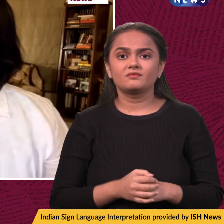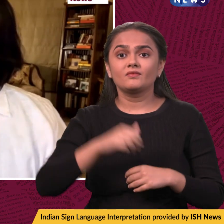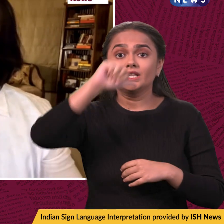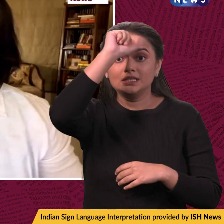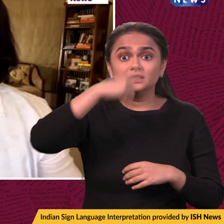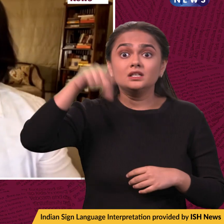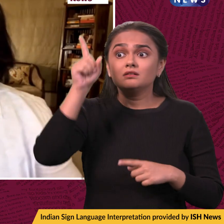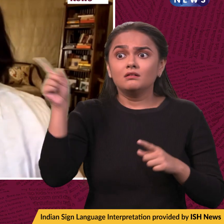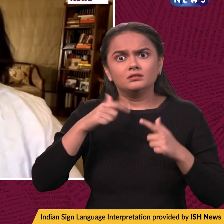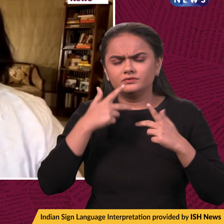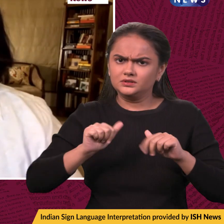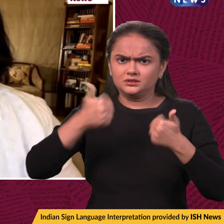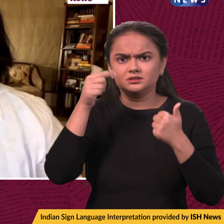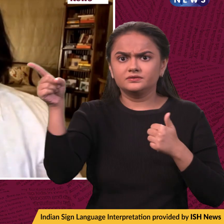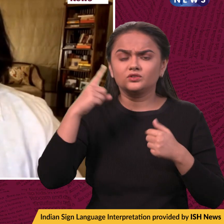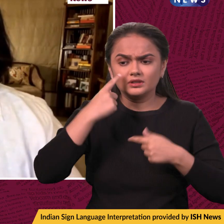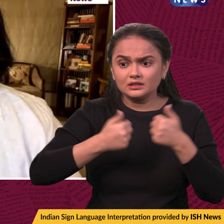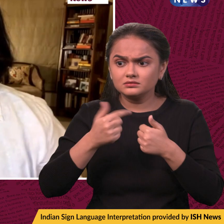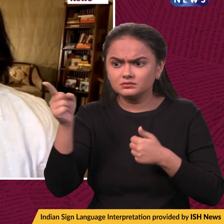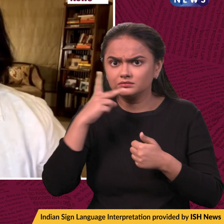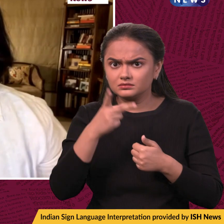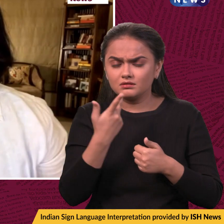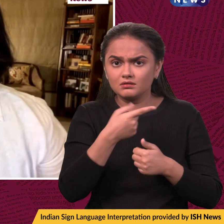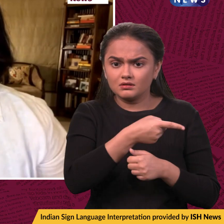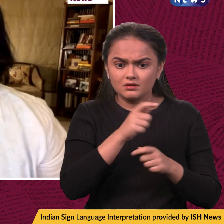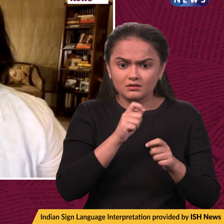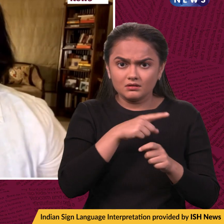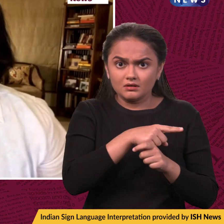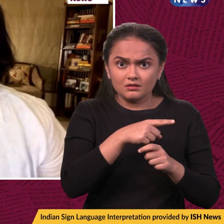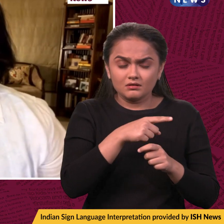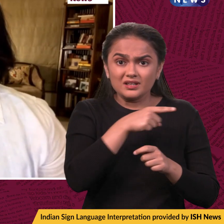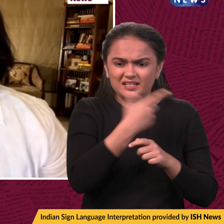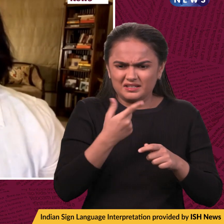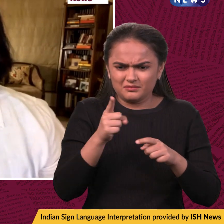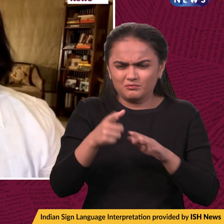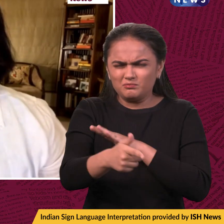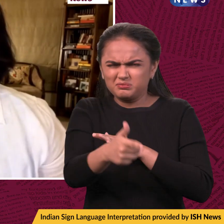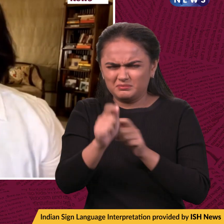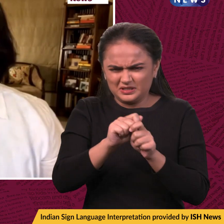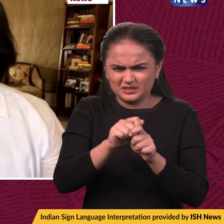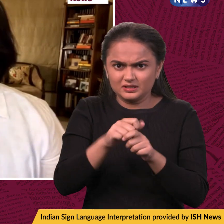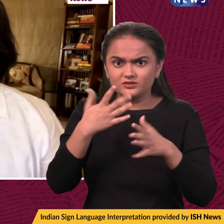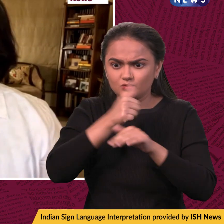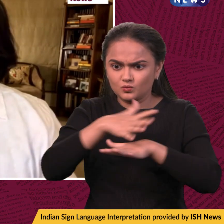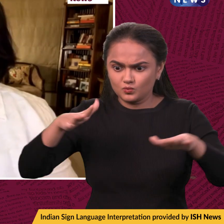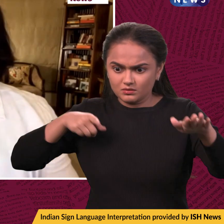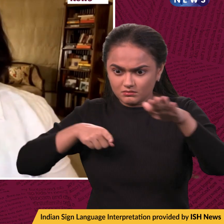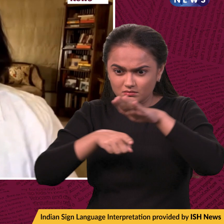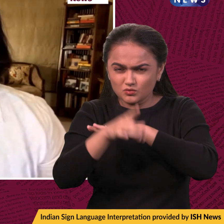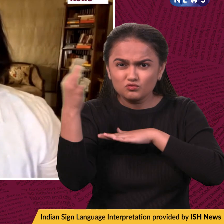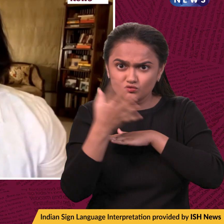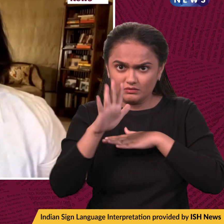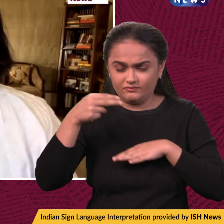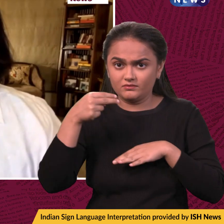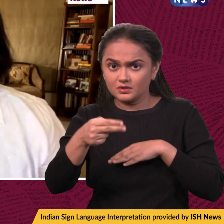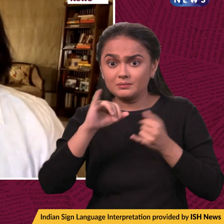India has successfully test-fired a long-range supersonic missile-assisted release of torpedo, it's called SMART,